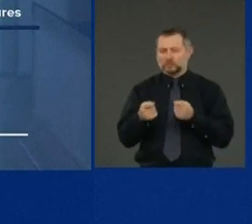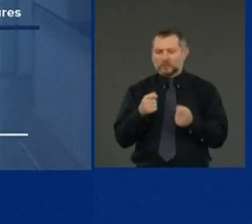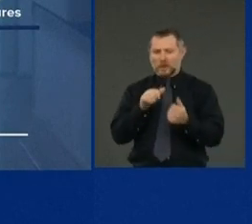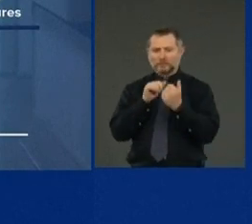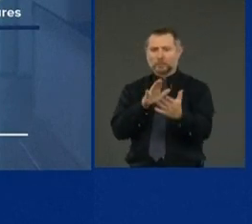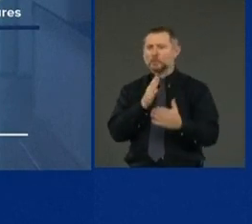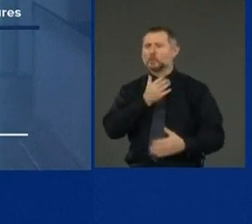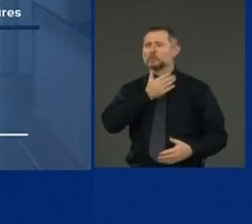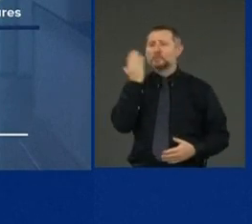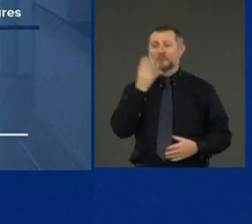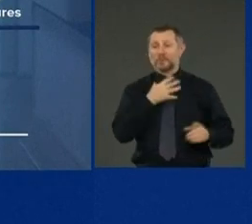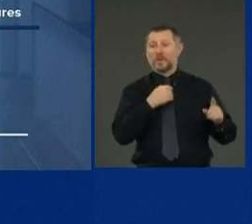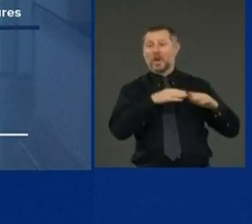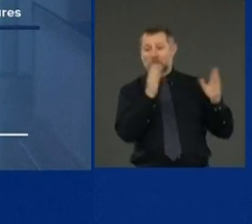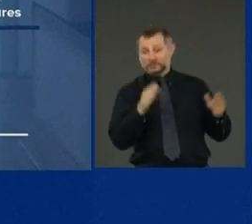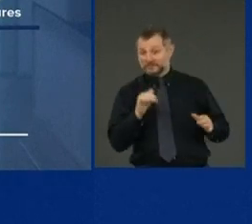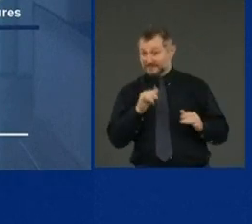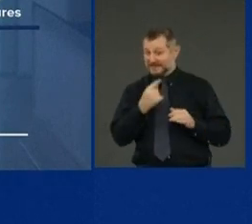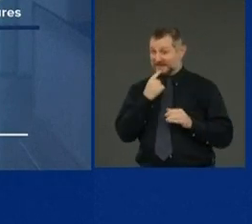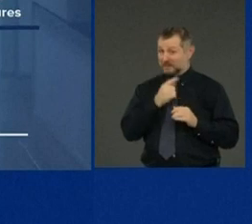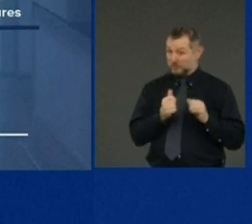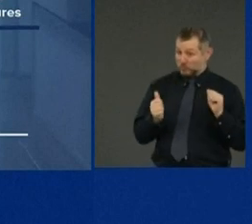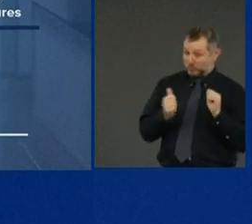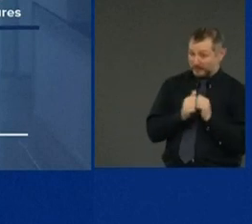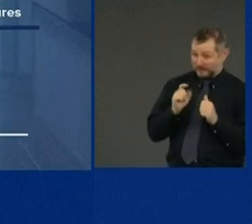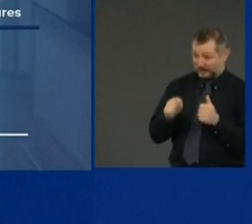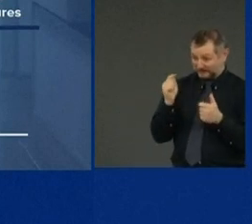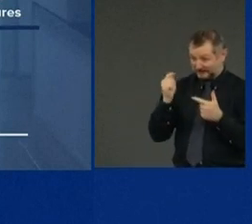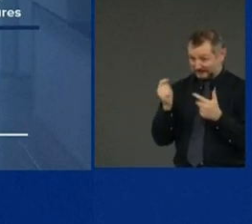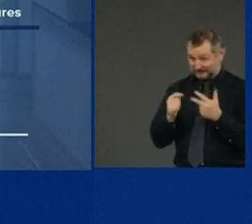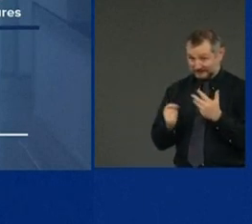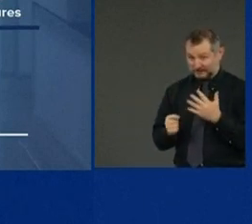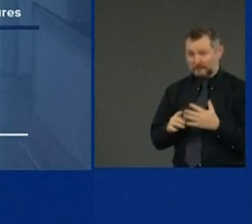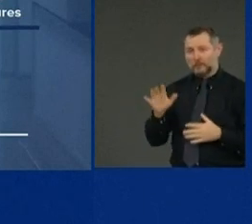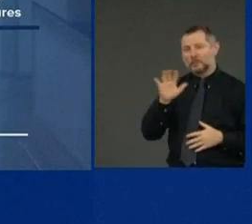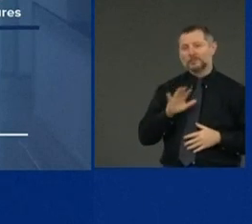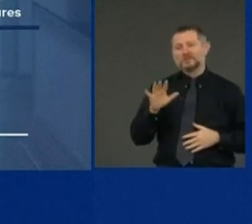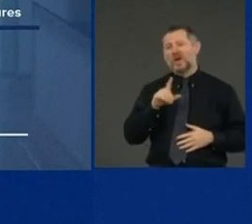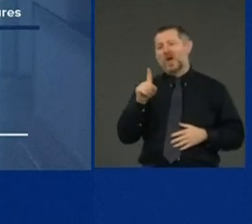mitigation, 100 to 240,000 deaths.